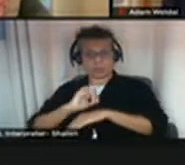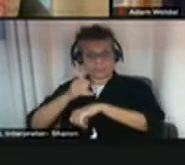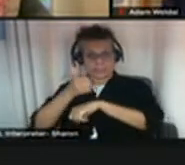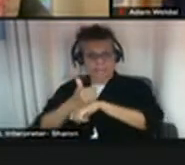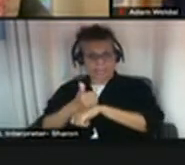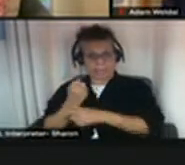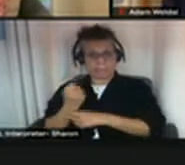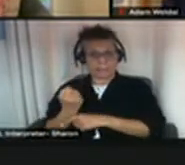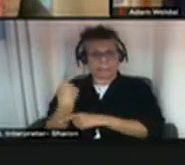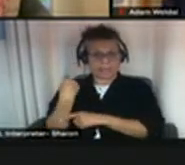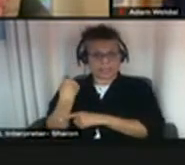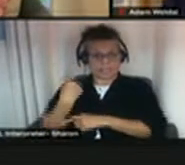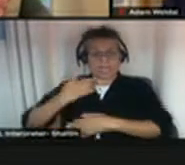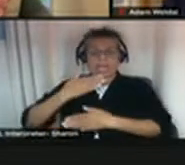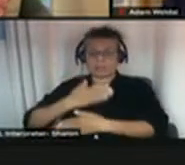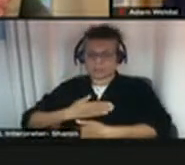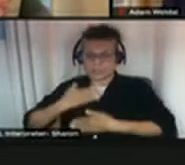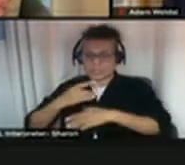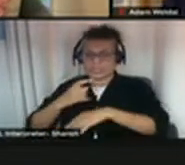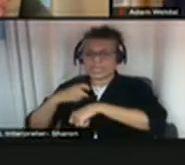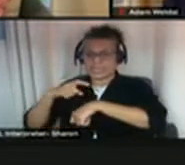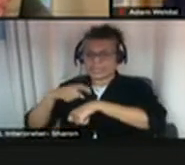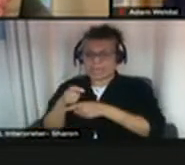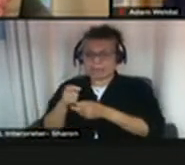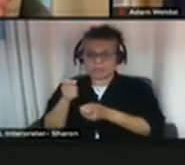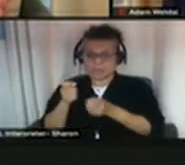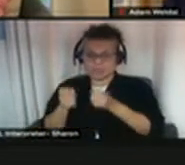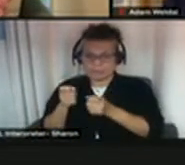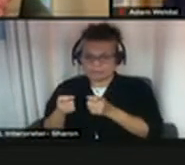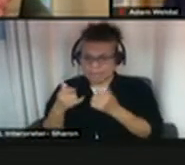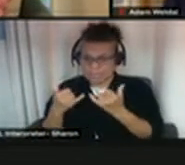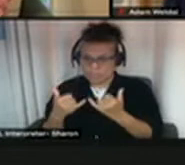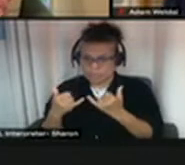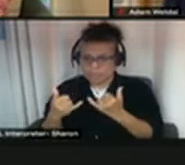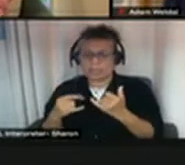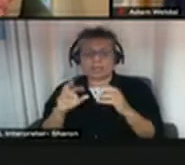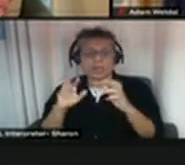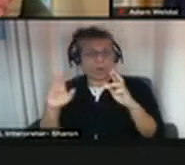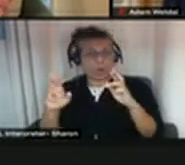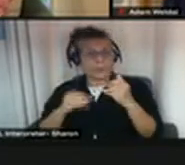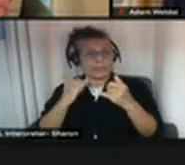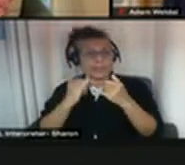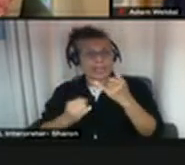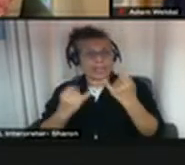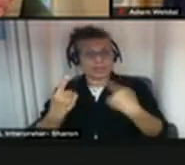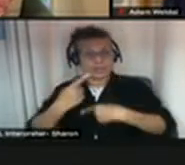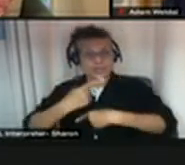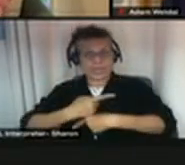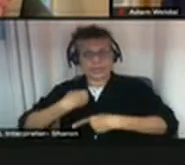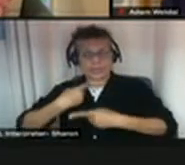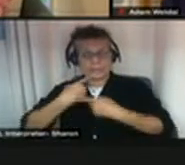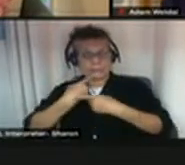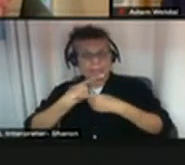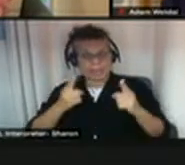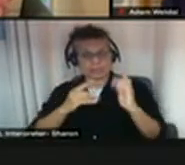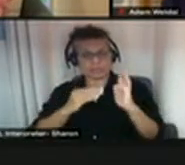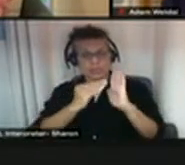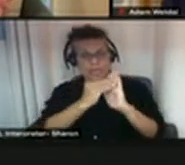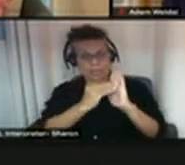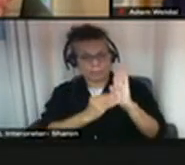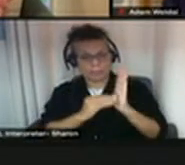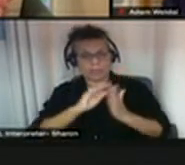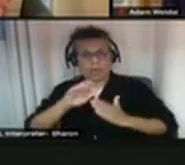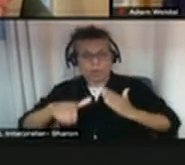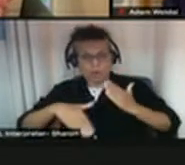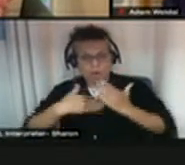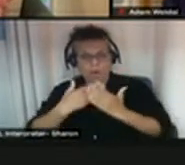that for taking the time to revise it today. And hopefully by the end of the day, we will have an answer so I can put it in all my